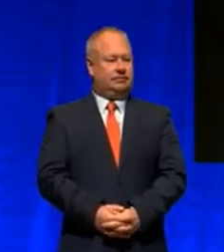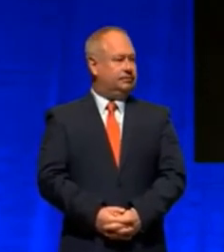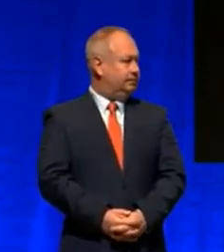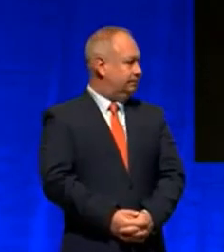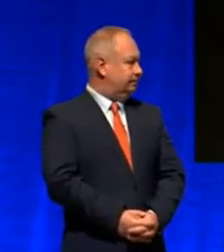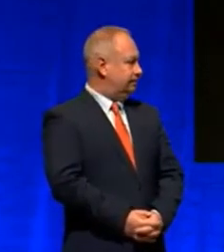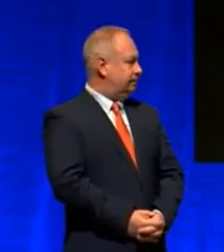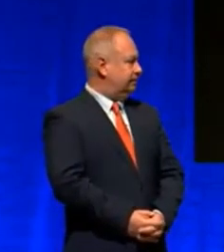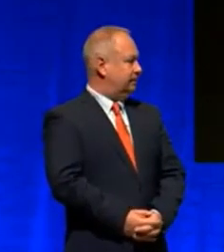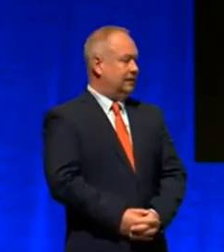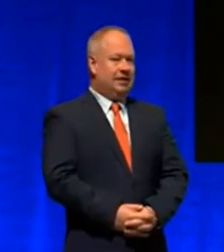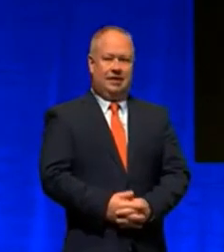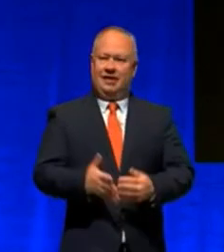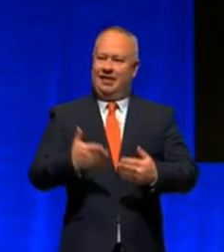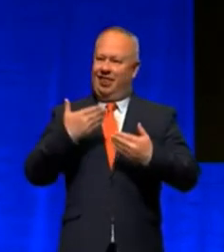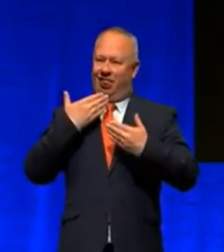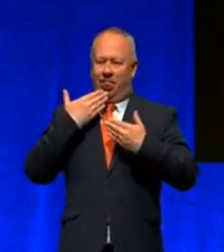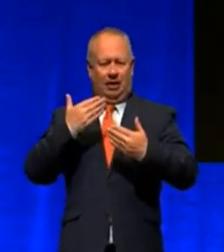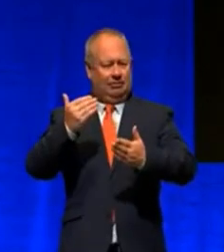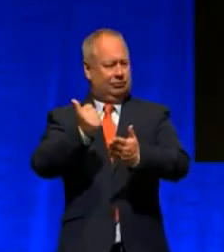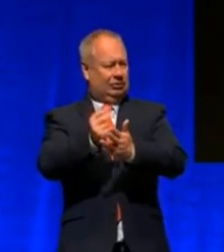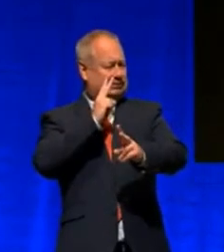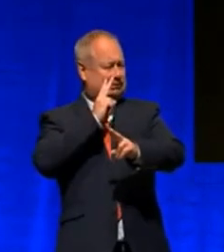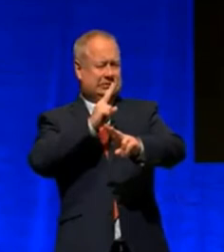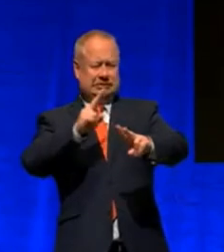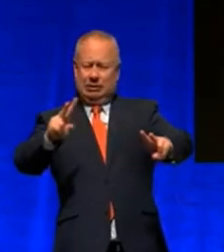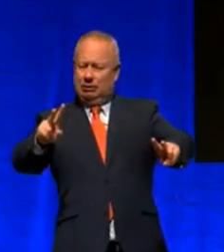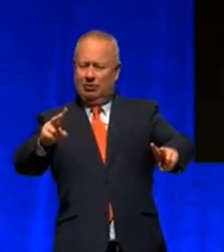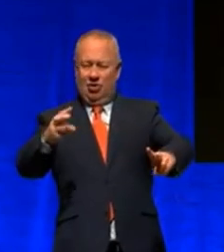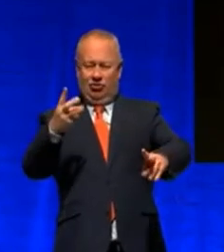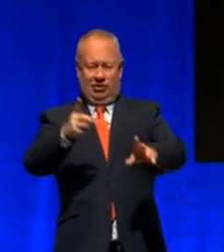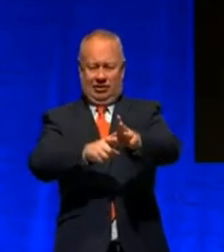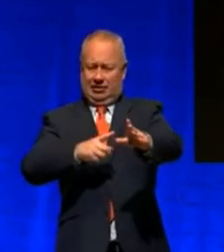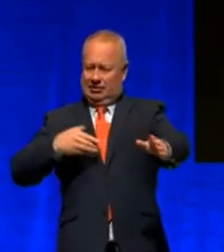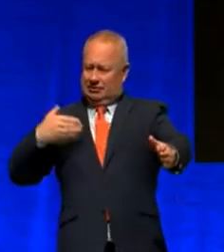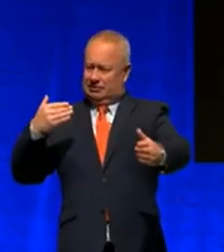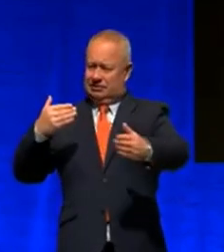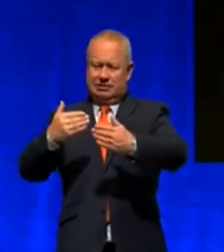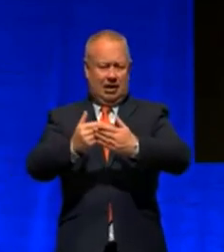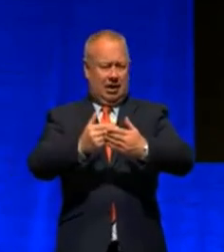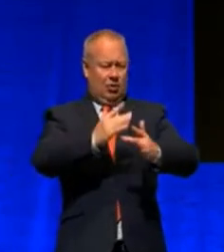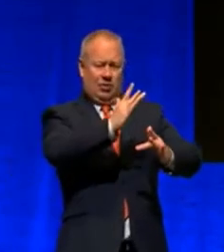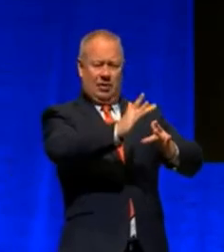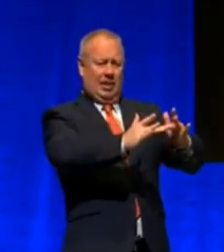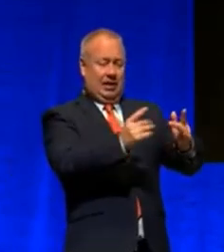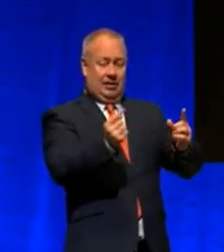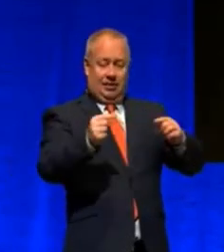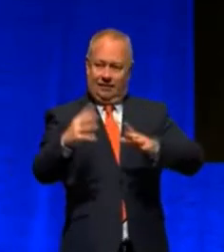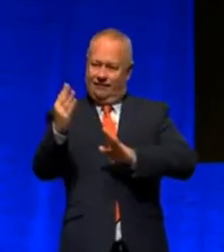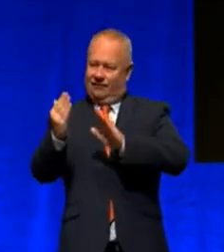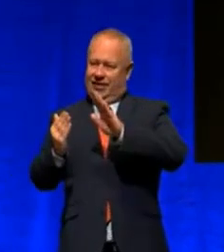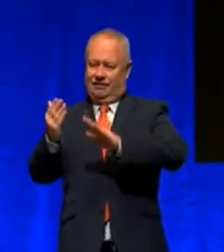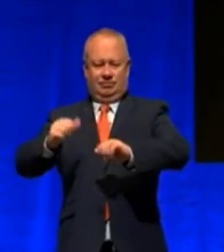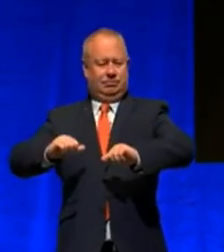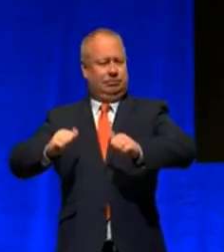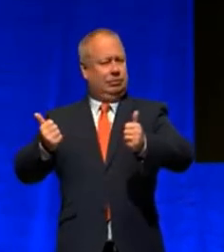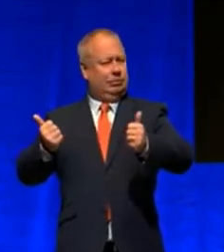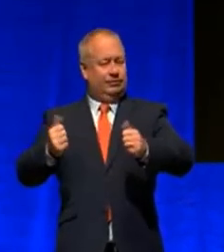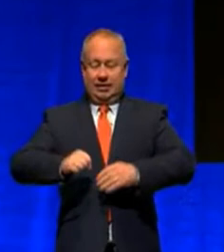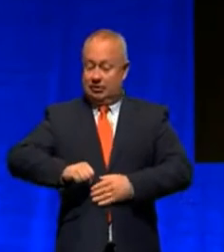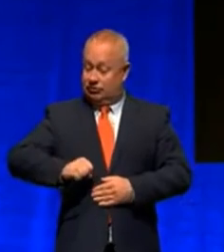Thank you, Conference. It's brilliant to see you after 3 years back here in person. Scotland's